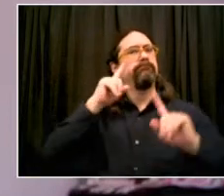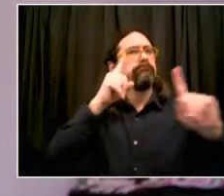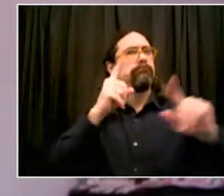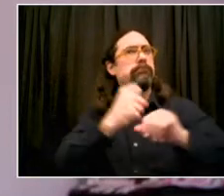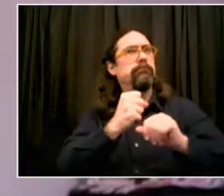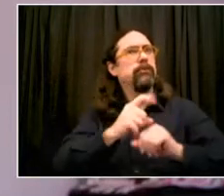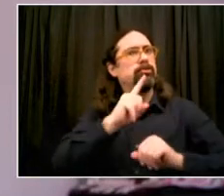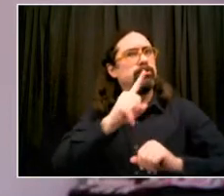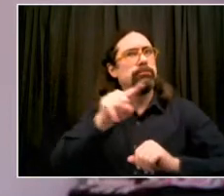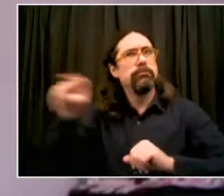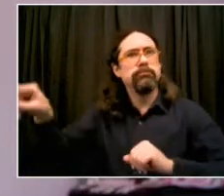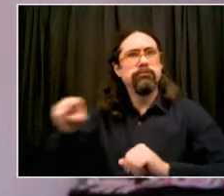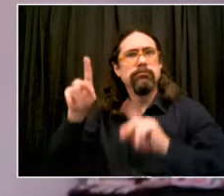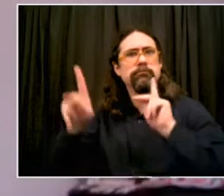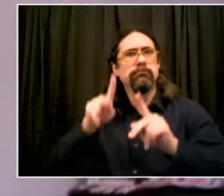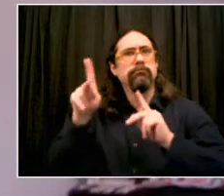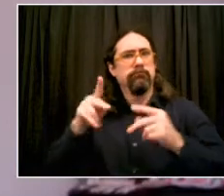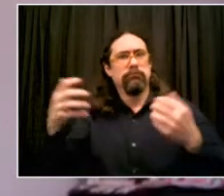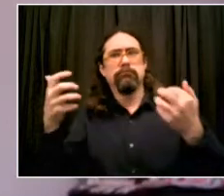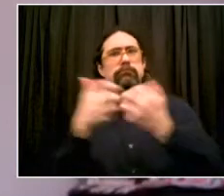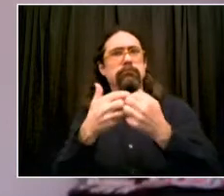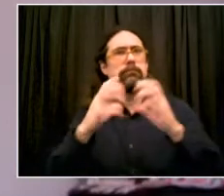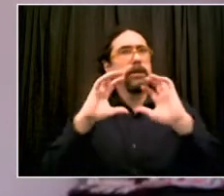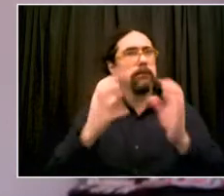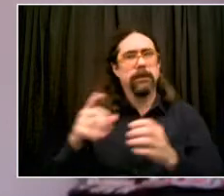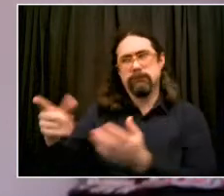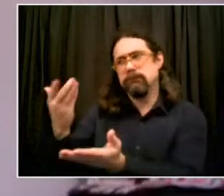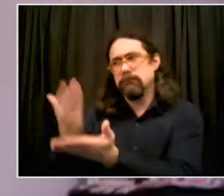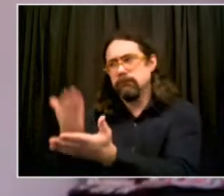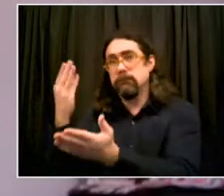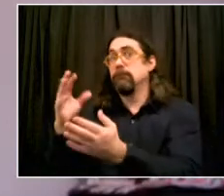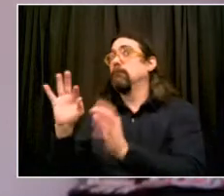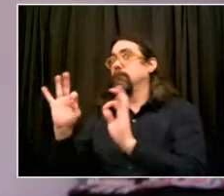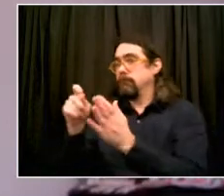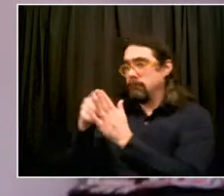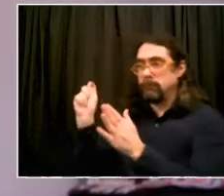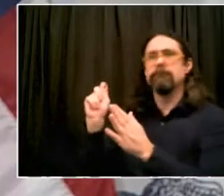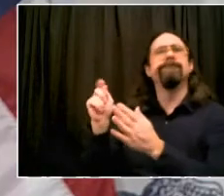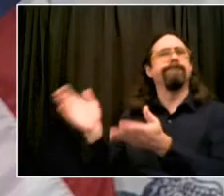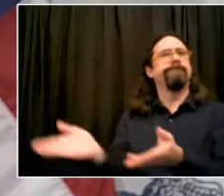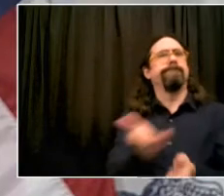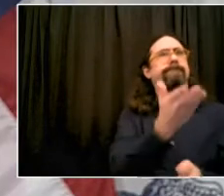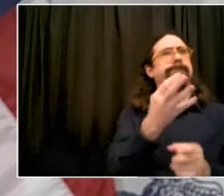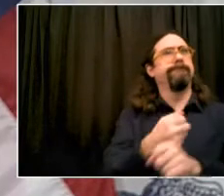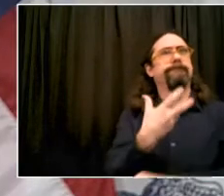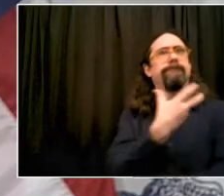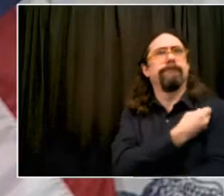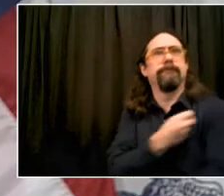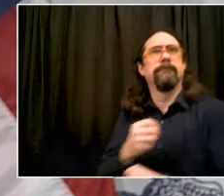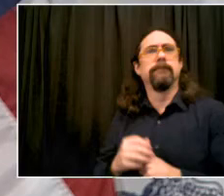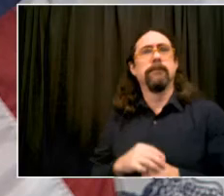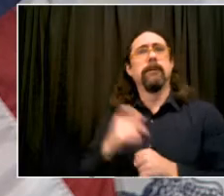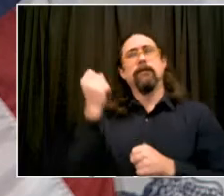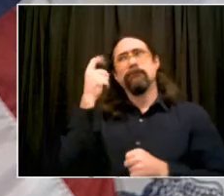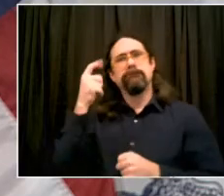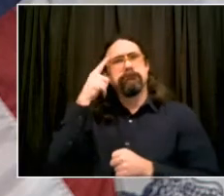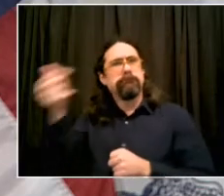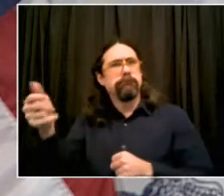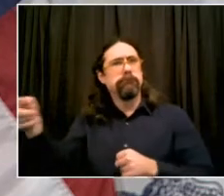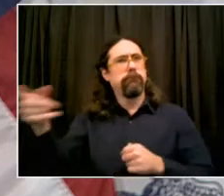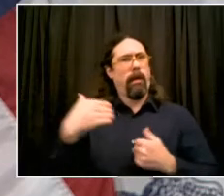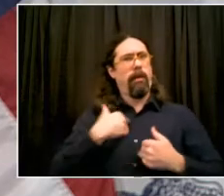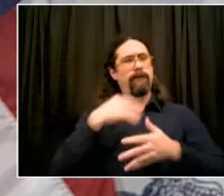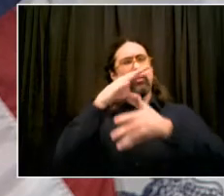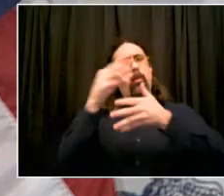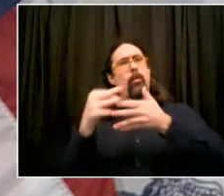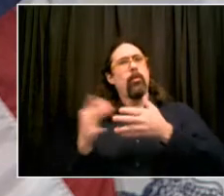to demonstrating that eligibility. Thank you. Go ahead, Kristen. Thank you. And, you know, I hate to play